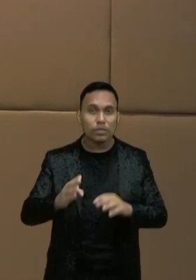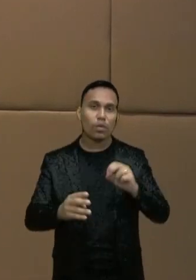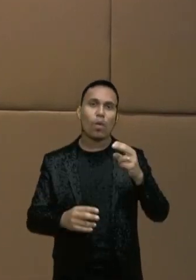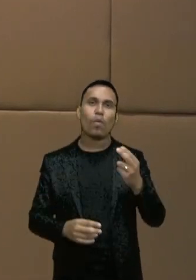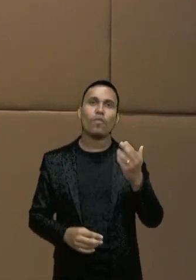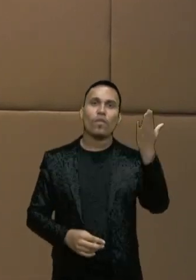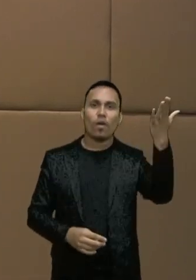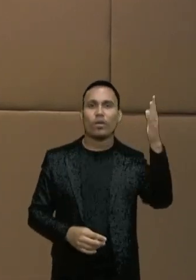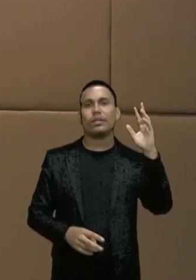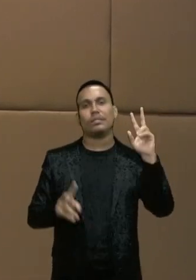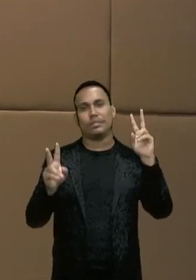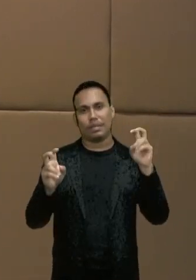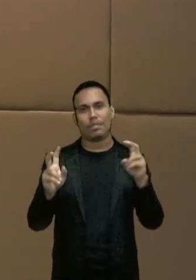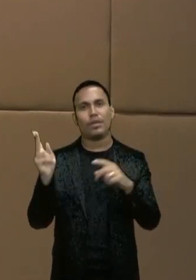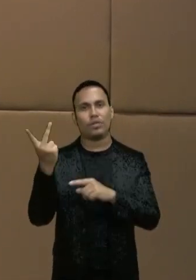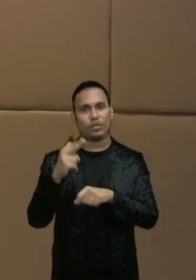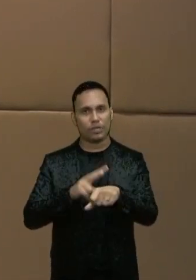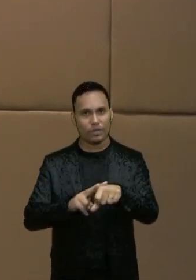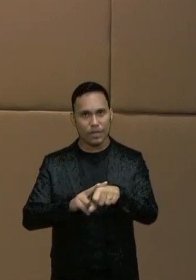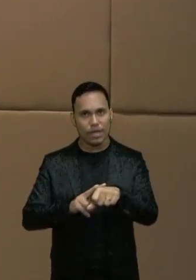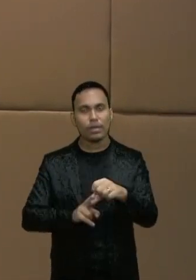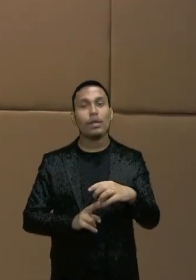and